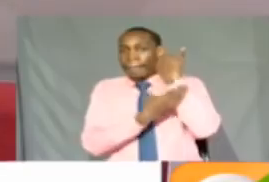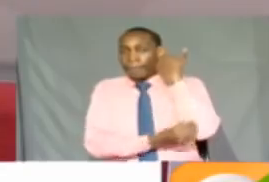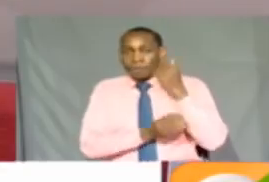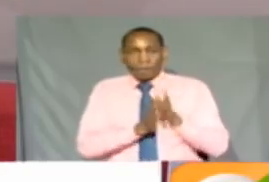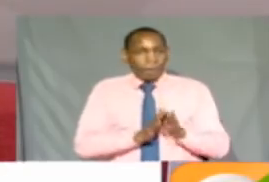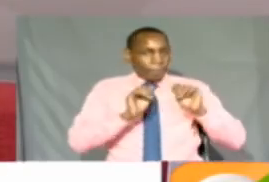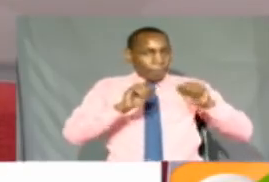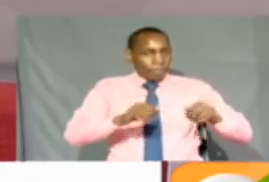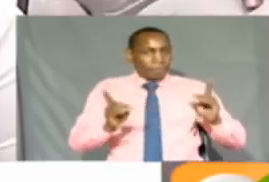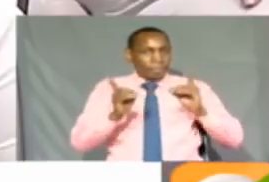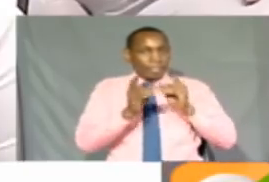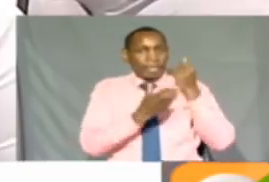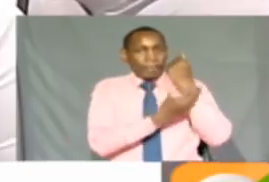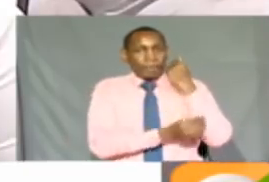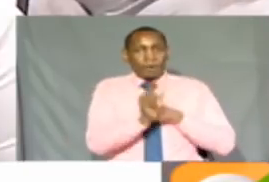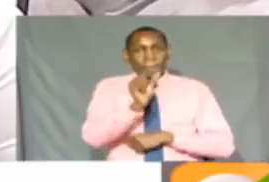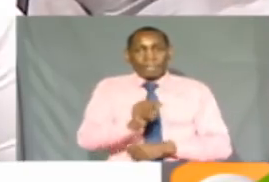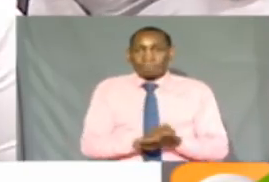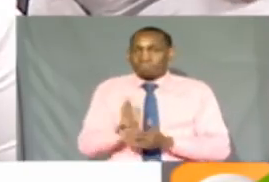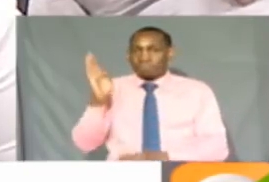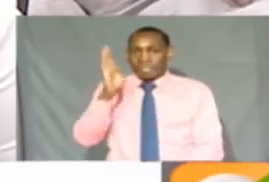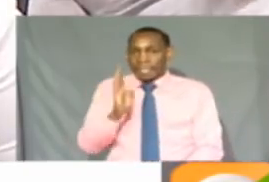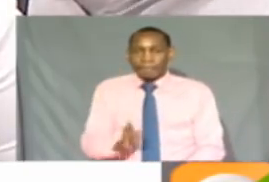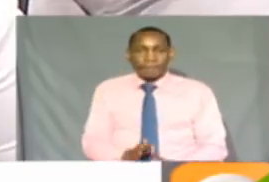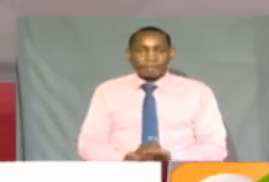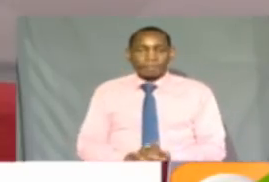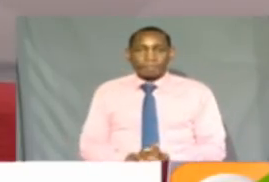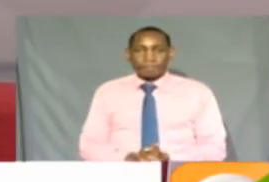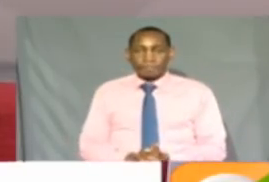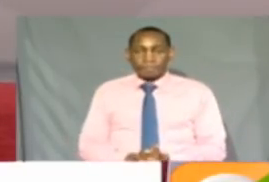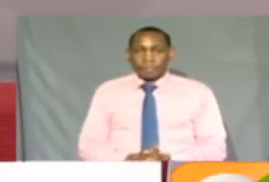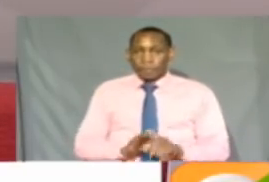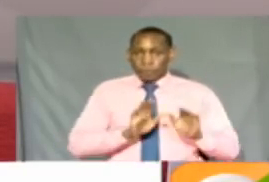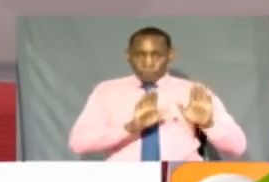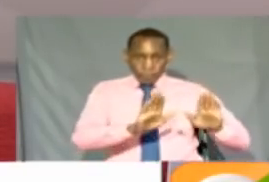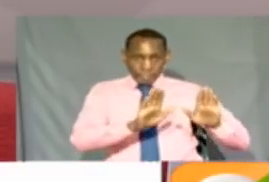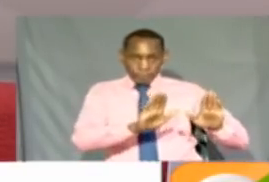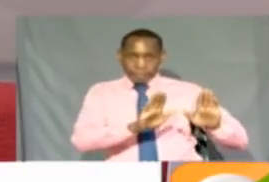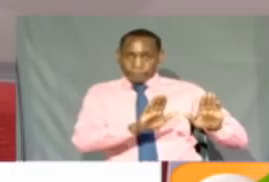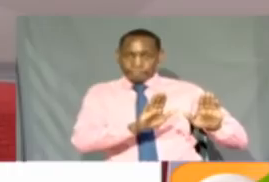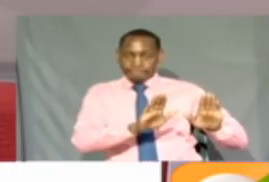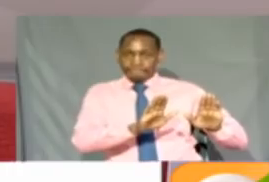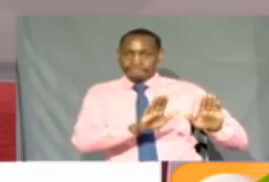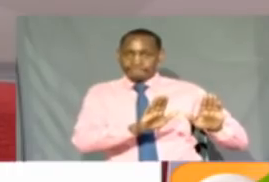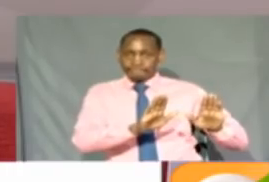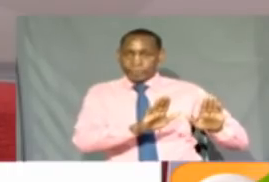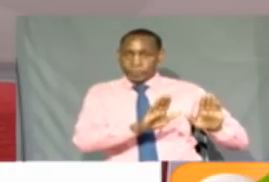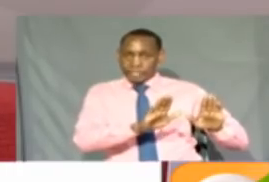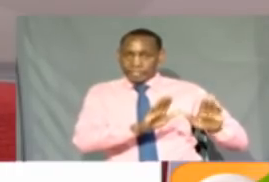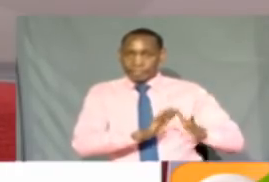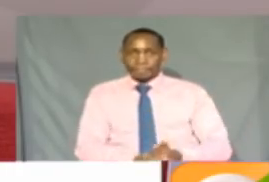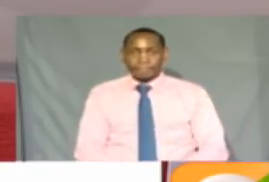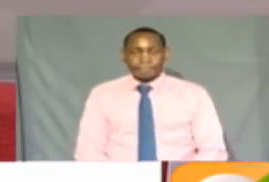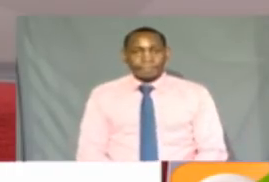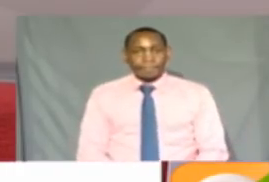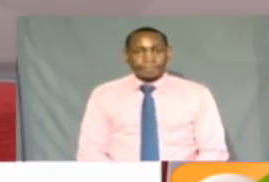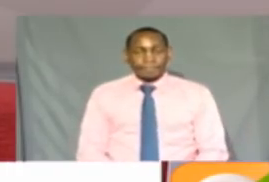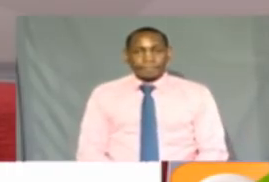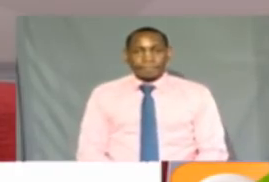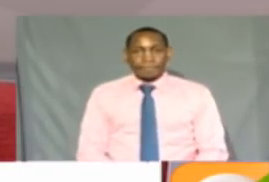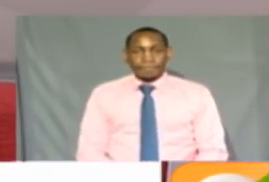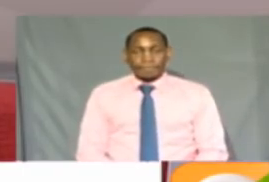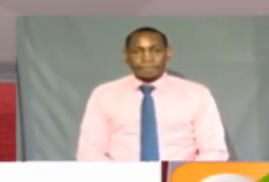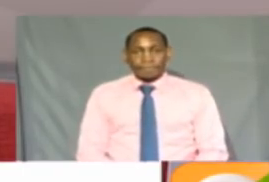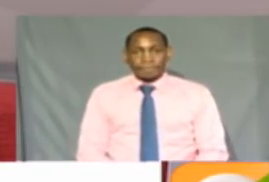guy? Never. Oh my goodness. Case in point right there. Yeah. You know, let me hear from the guys back